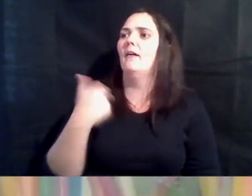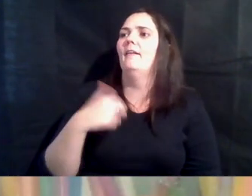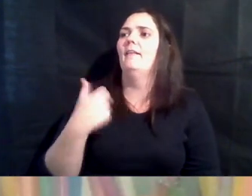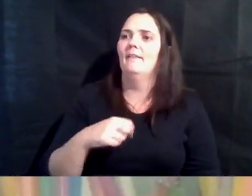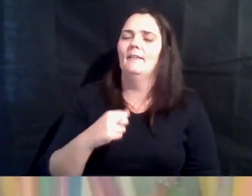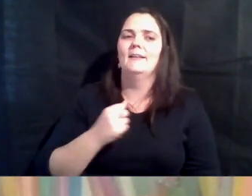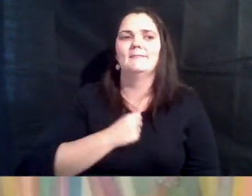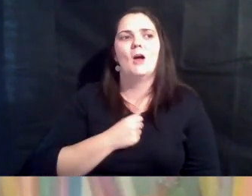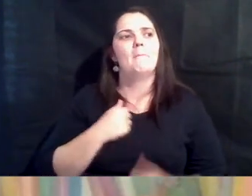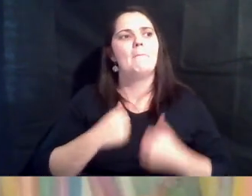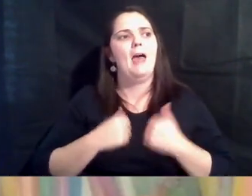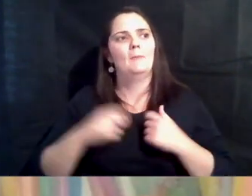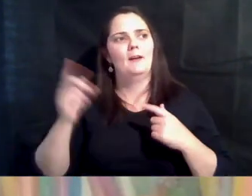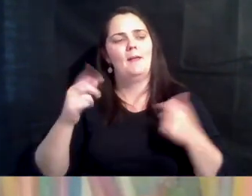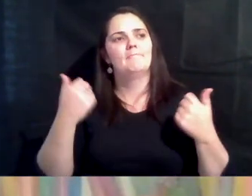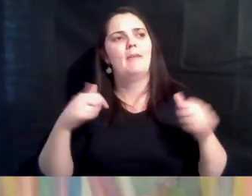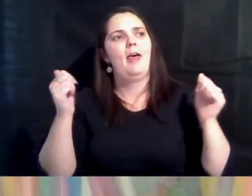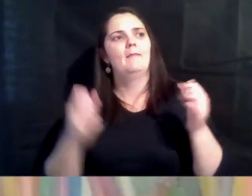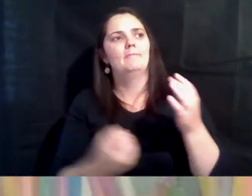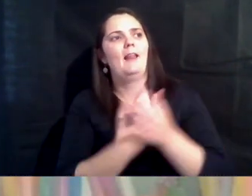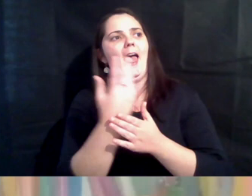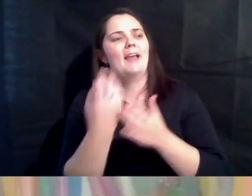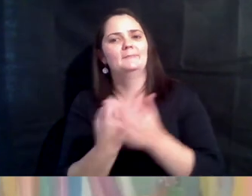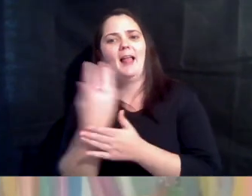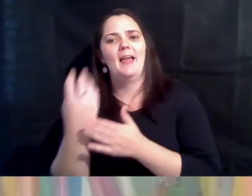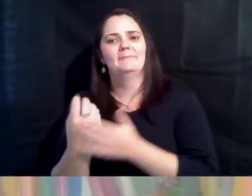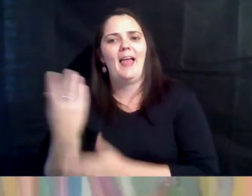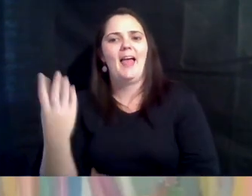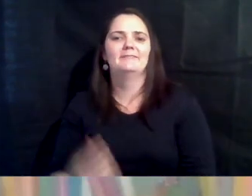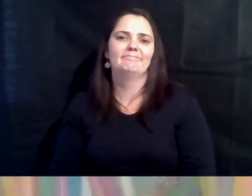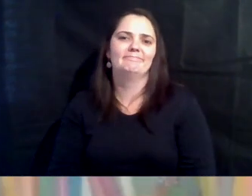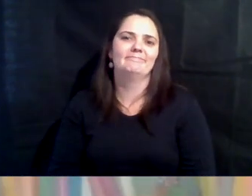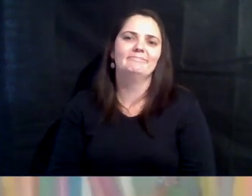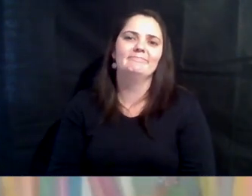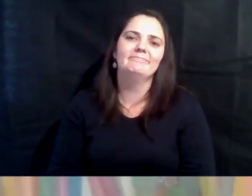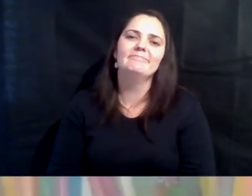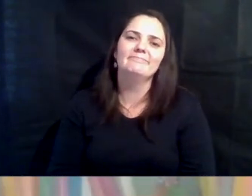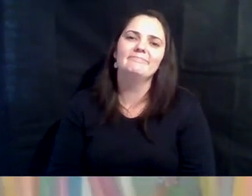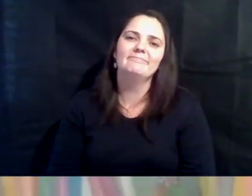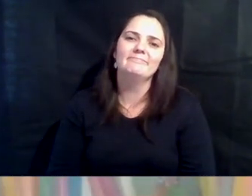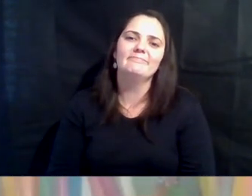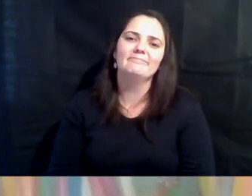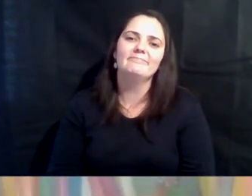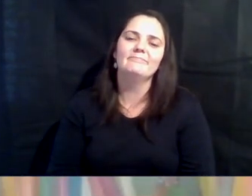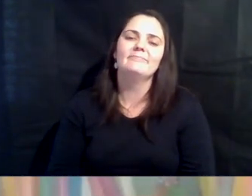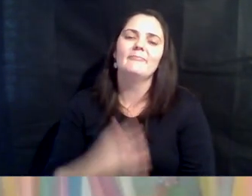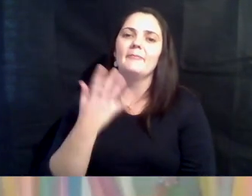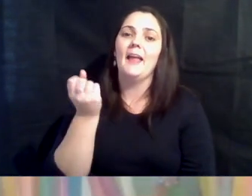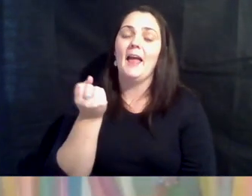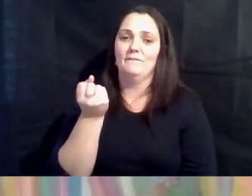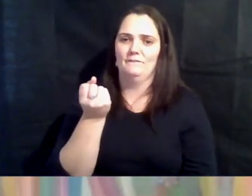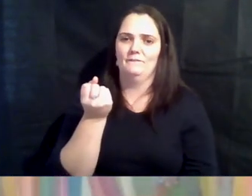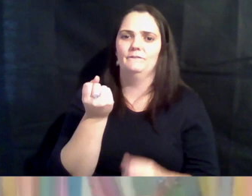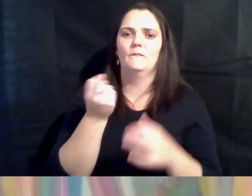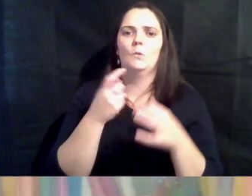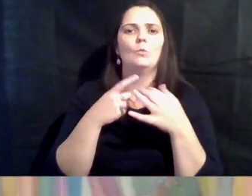My bathroom is thriving with plants. Think about plants in the bathroom. Cool. Now, one of the questions that was on